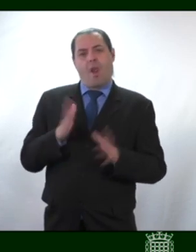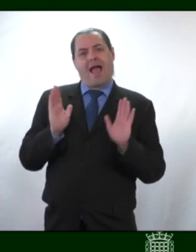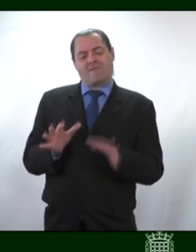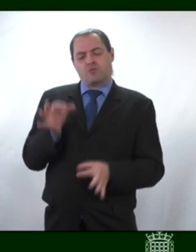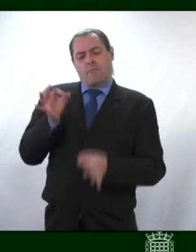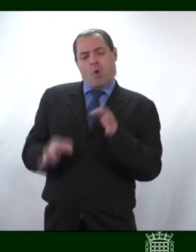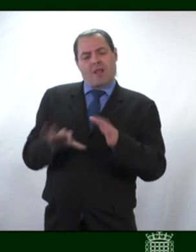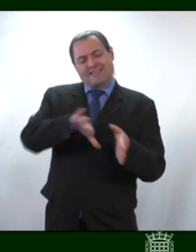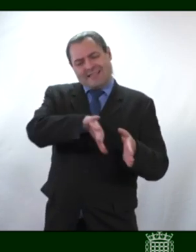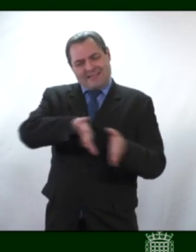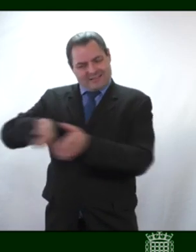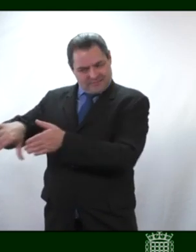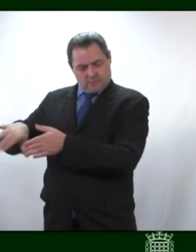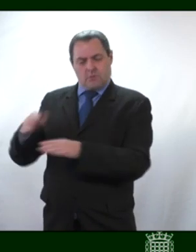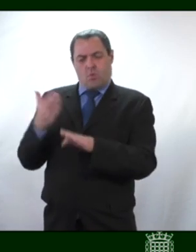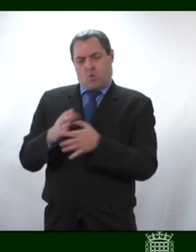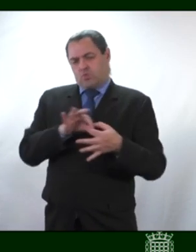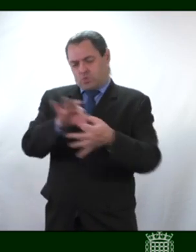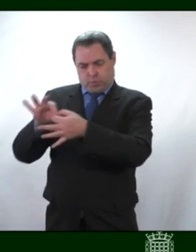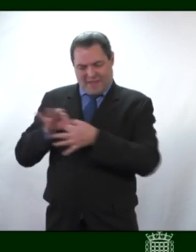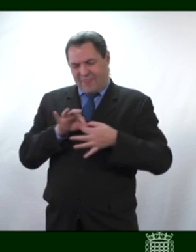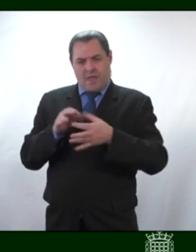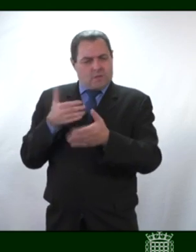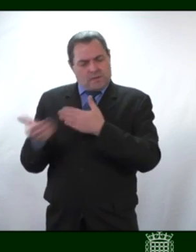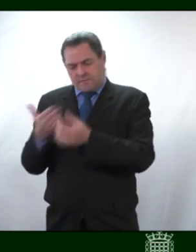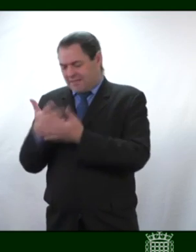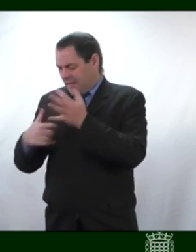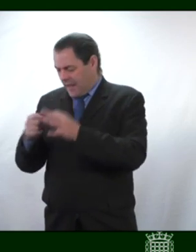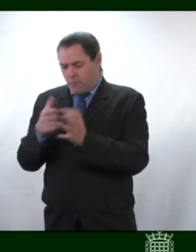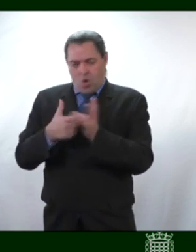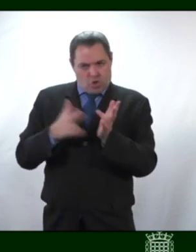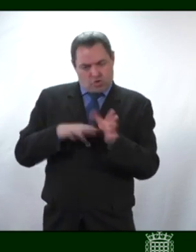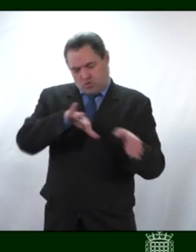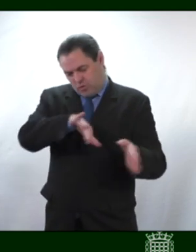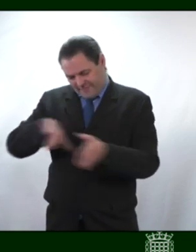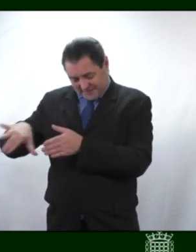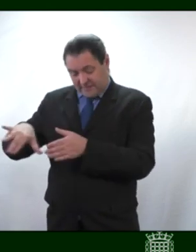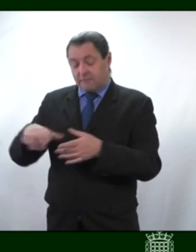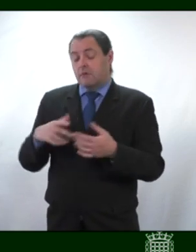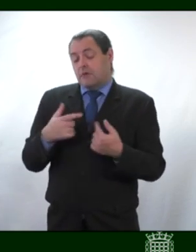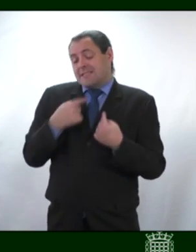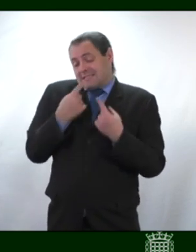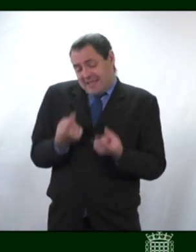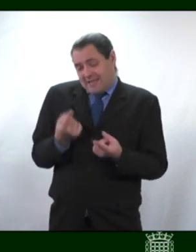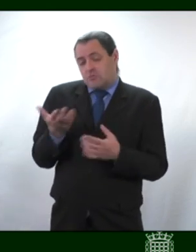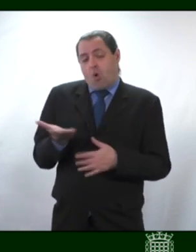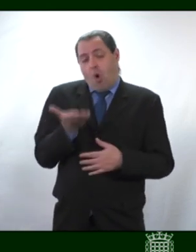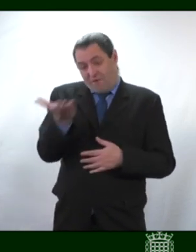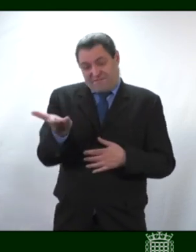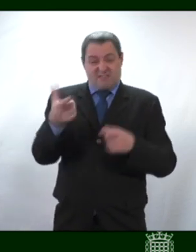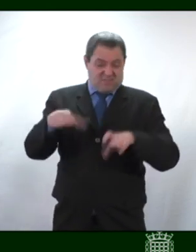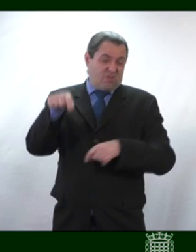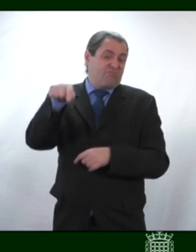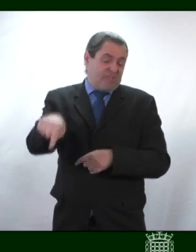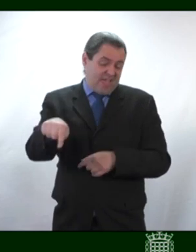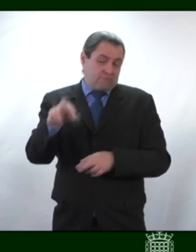and try to work together. And as I say, the offer that was made remains on the table, and I look